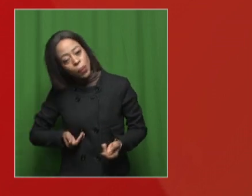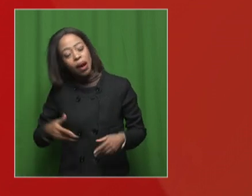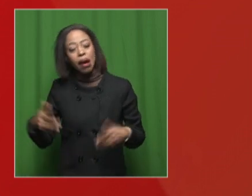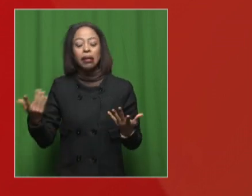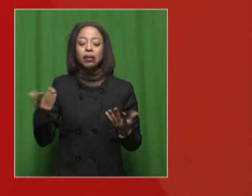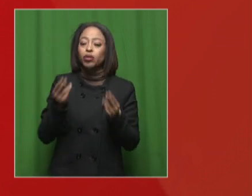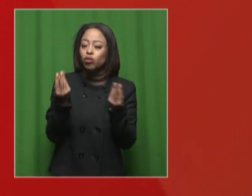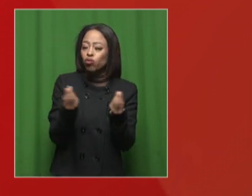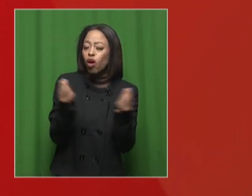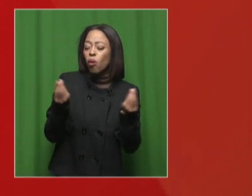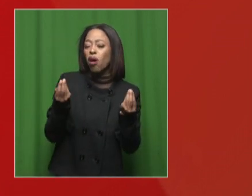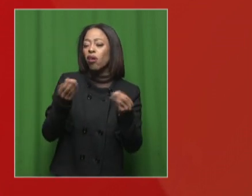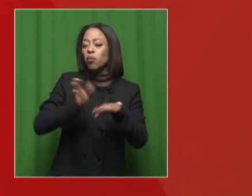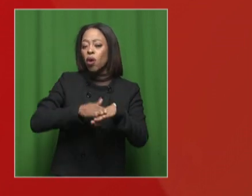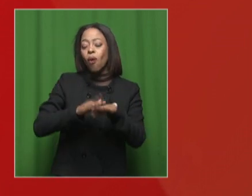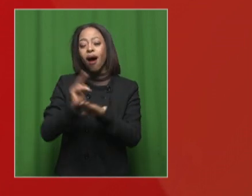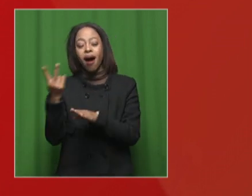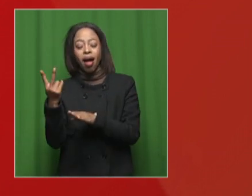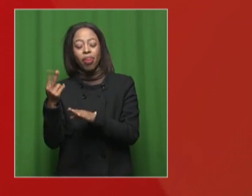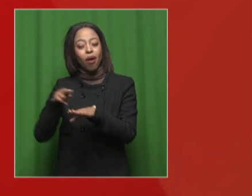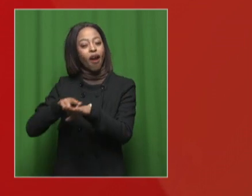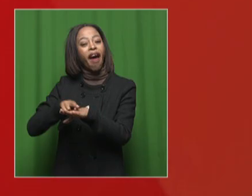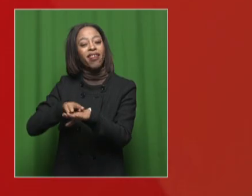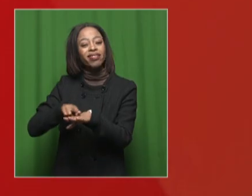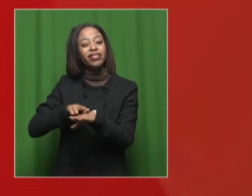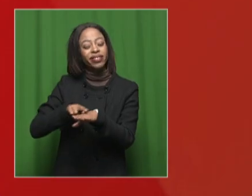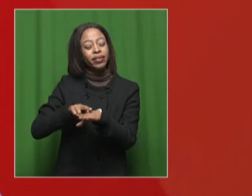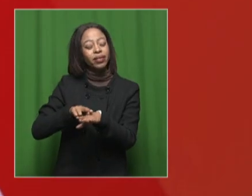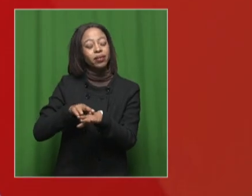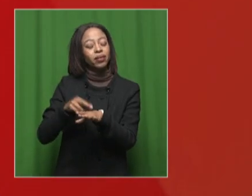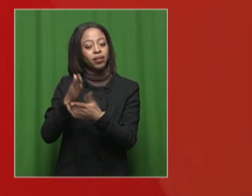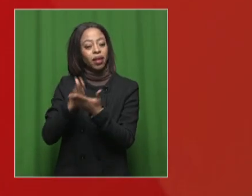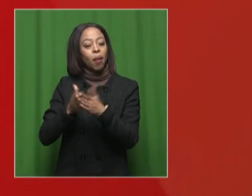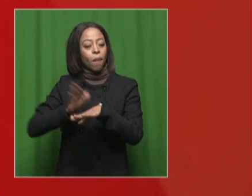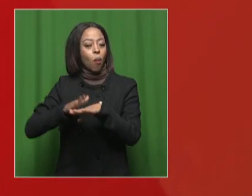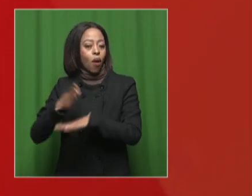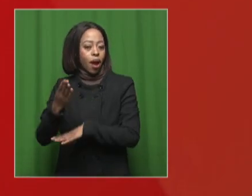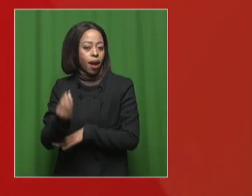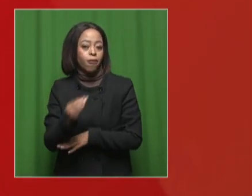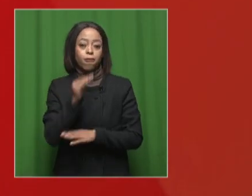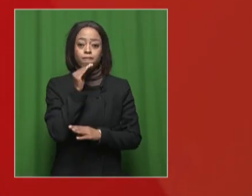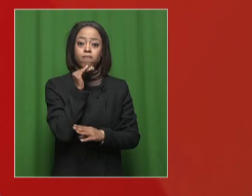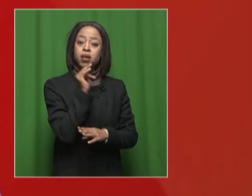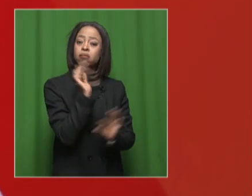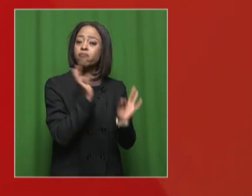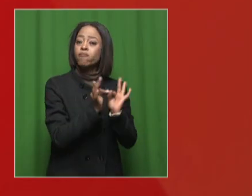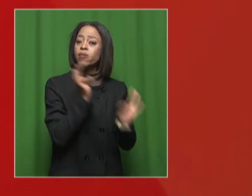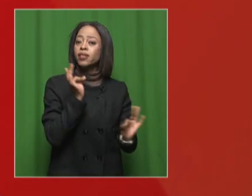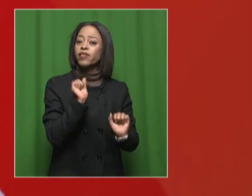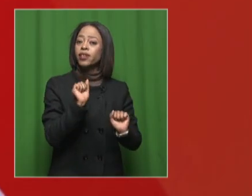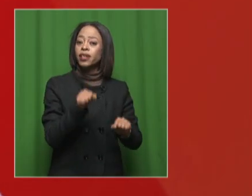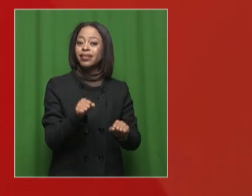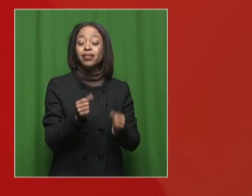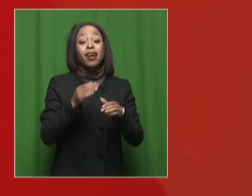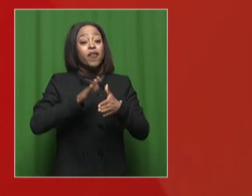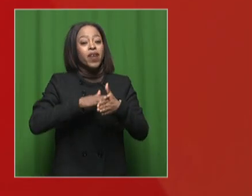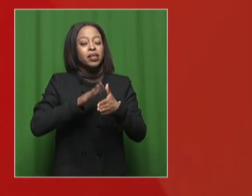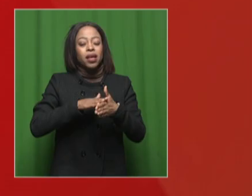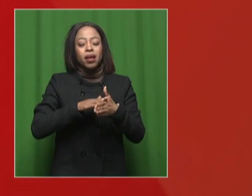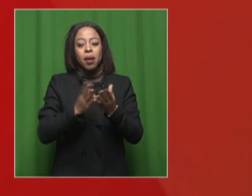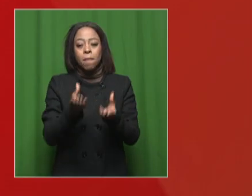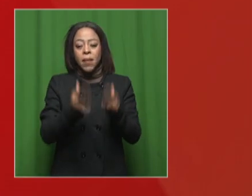more common in certain ethnic groups or certain racial groups. So can be quite specific, and there's a number of causes for all